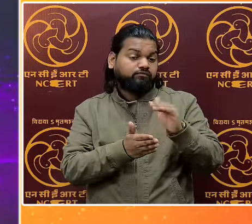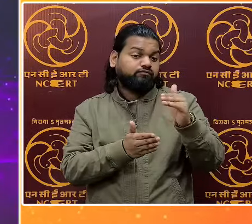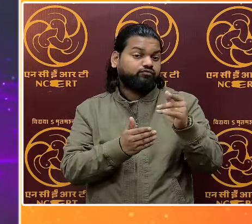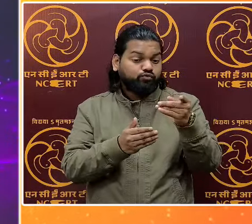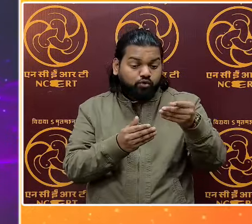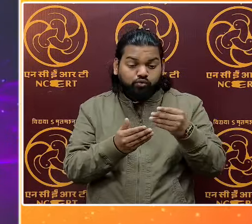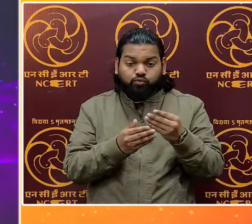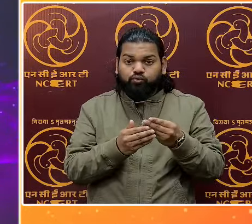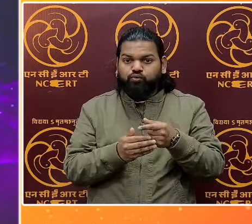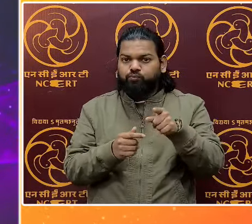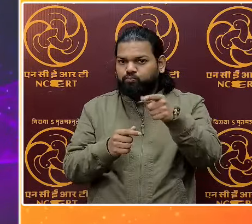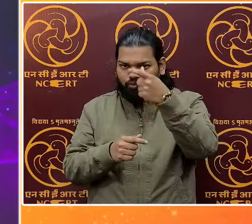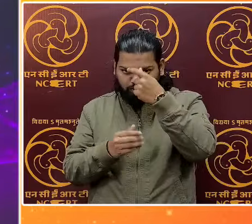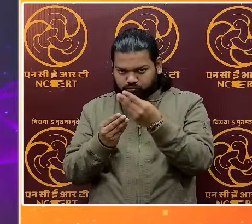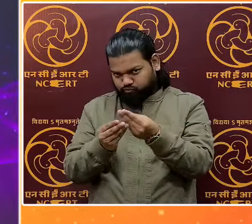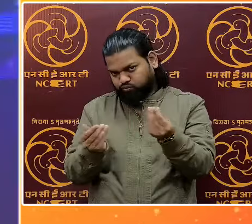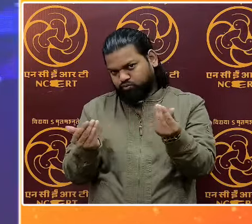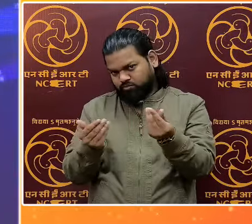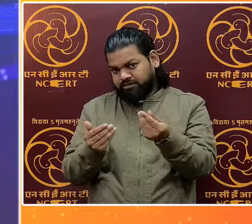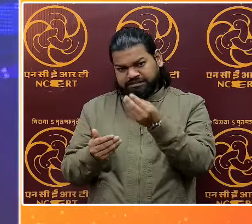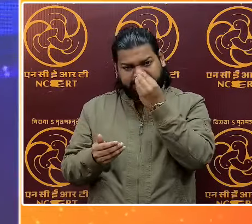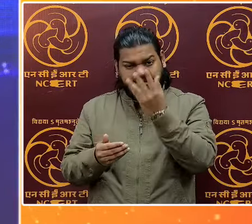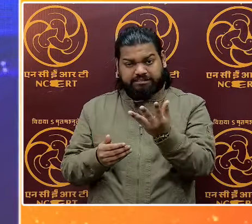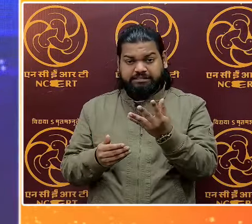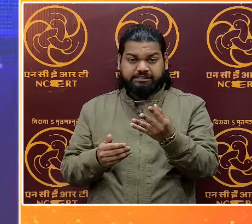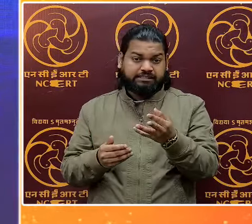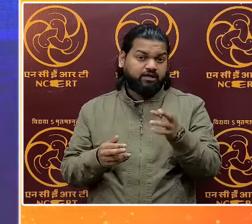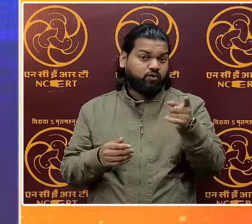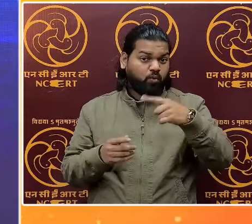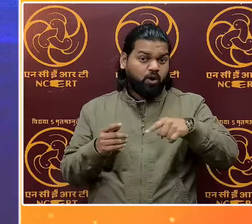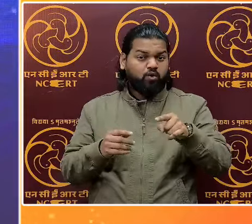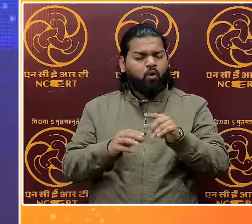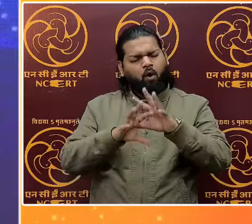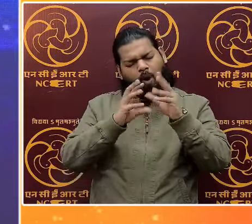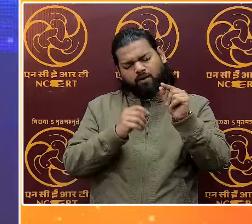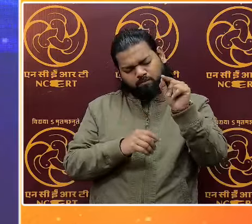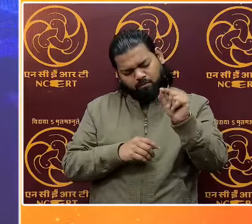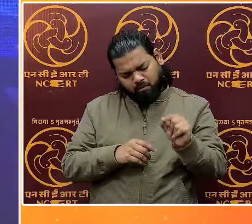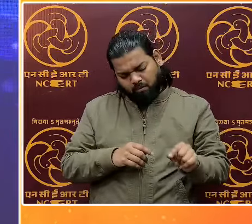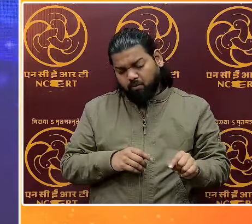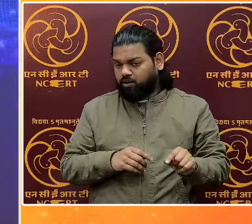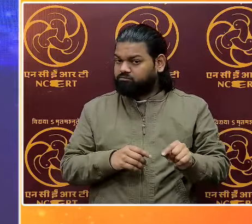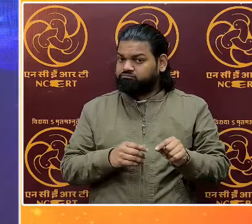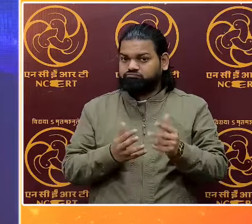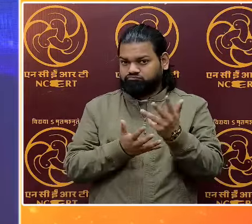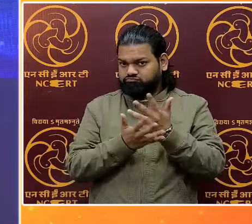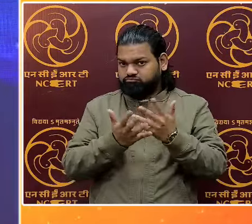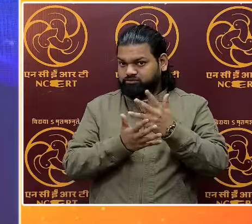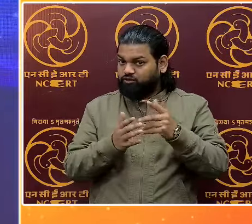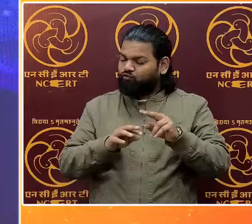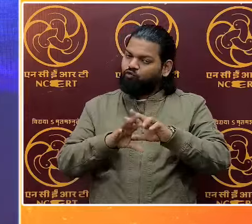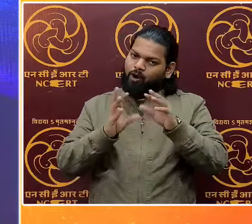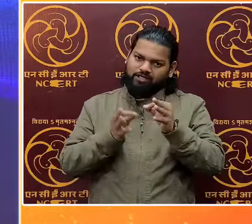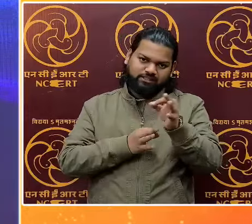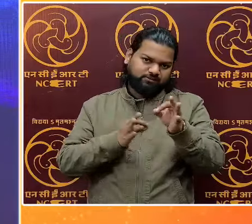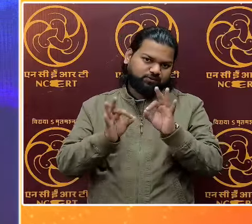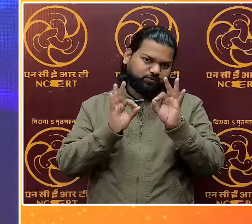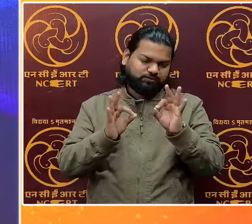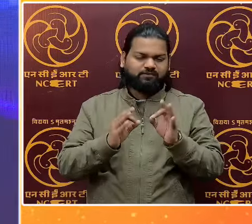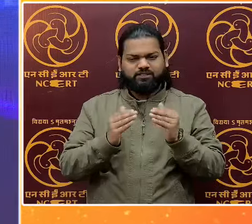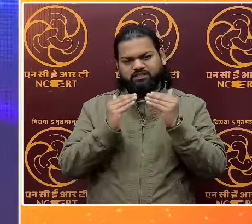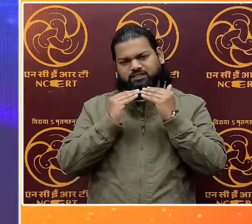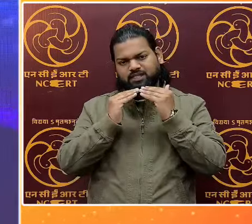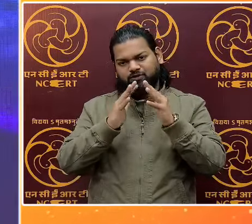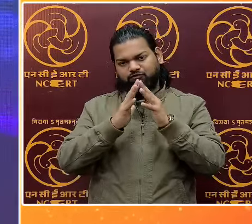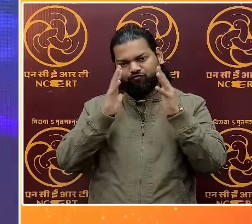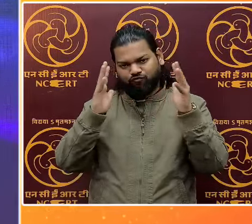quickly, right? Because I made sure that we cover each and every point which are there in the text. Thank you so